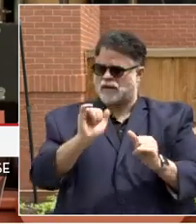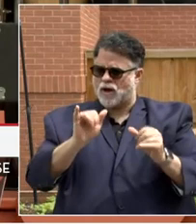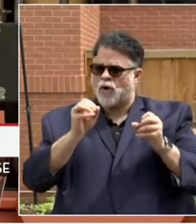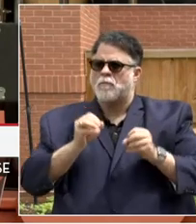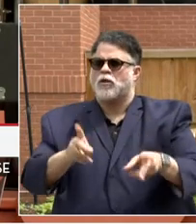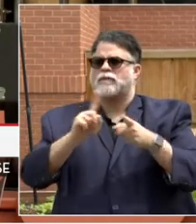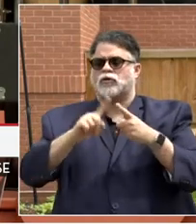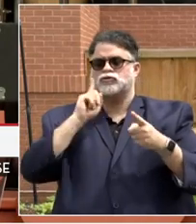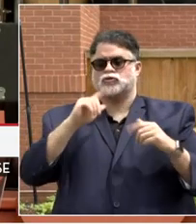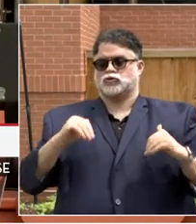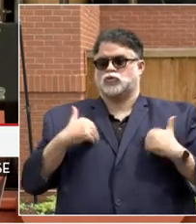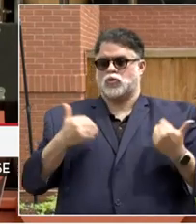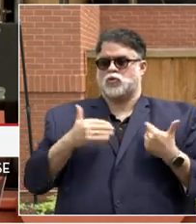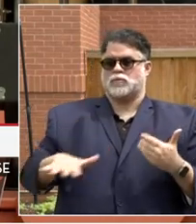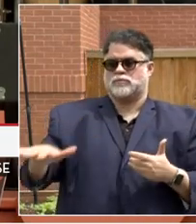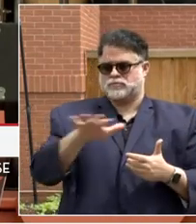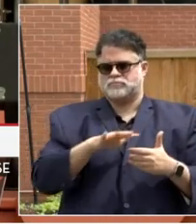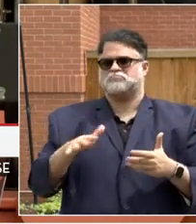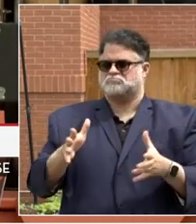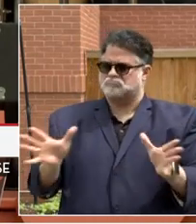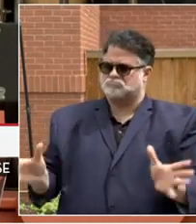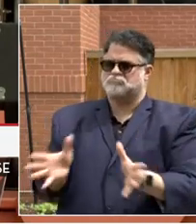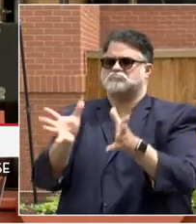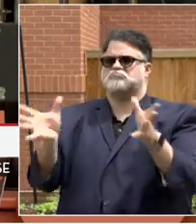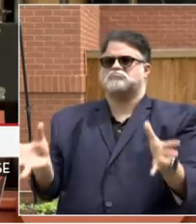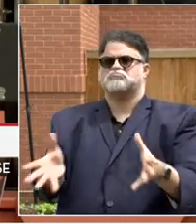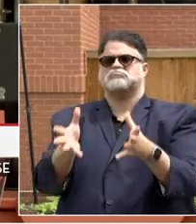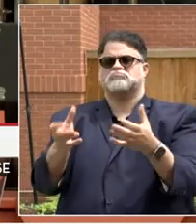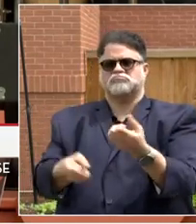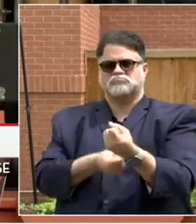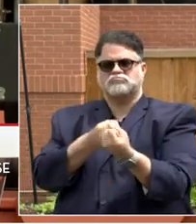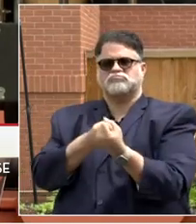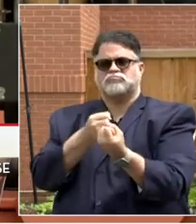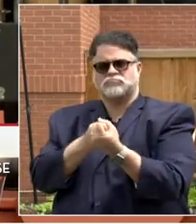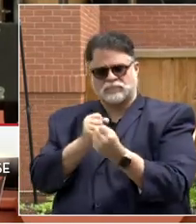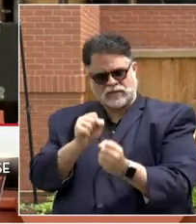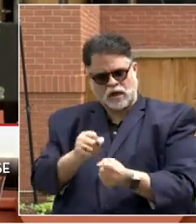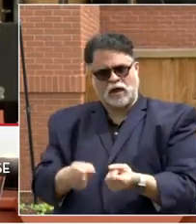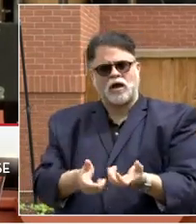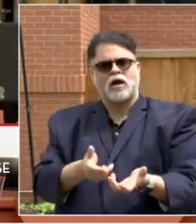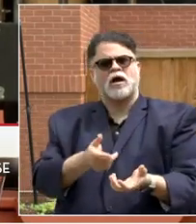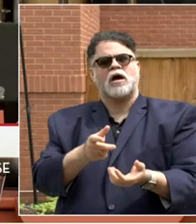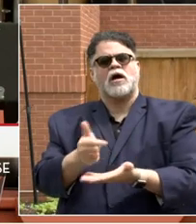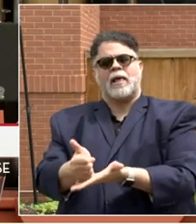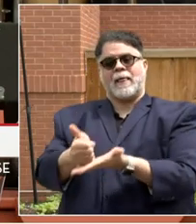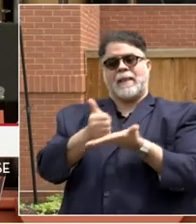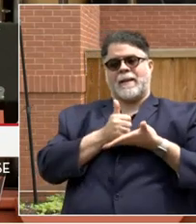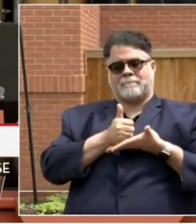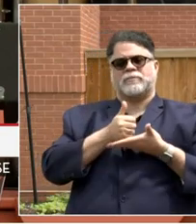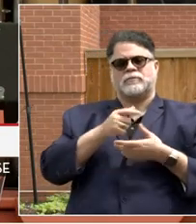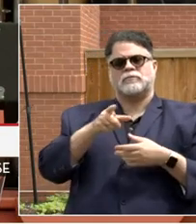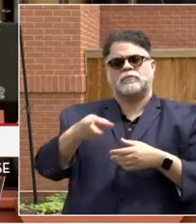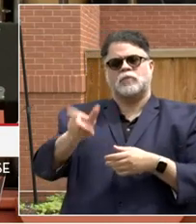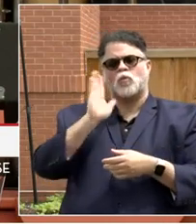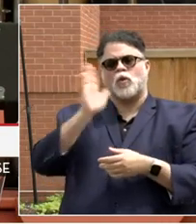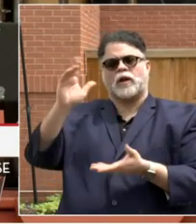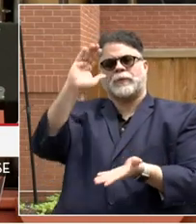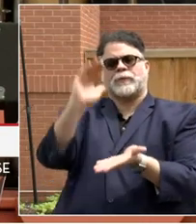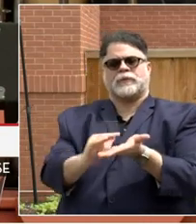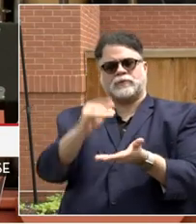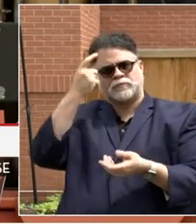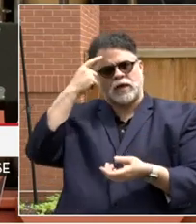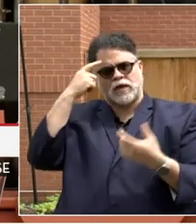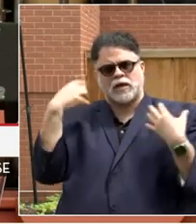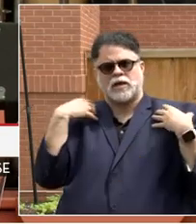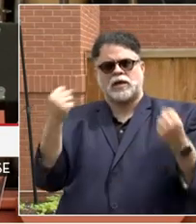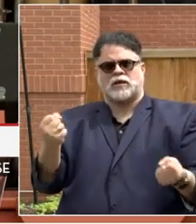sure that all of us know that there is help for our mental health. And too